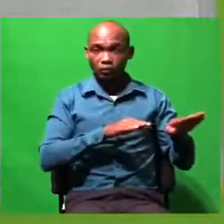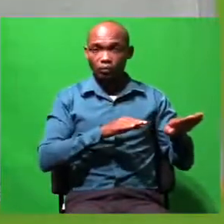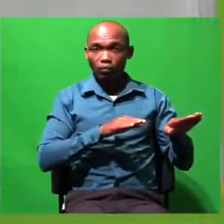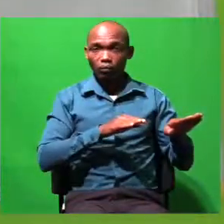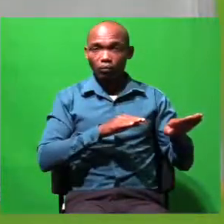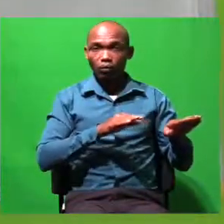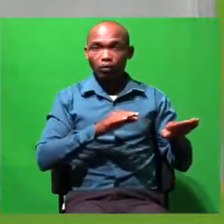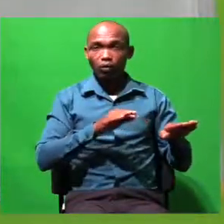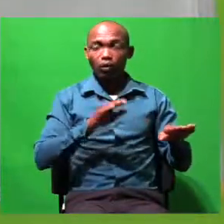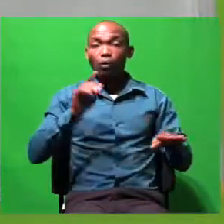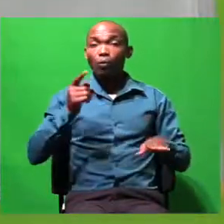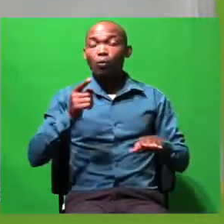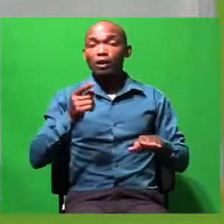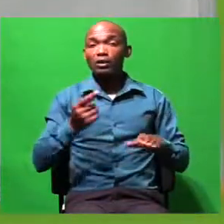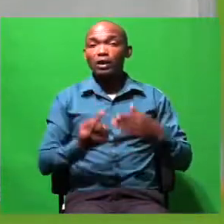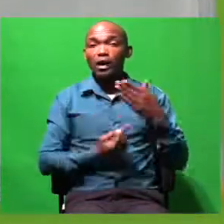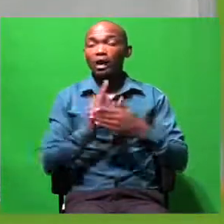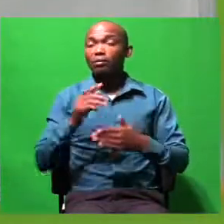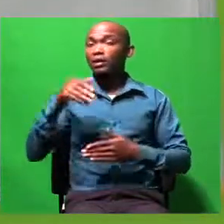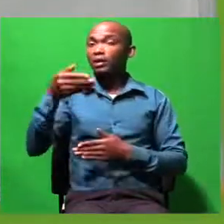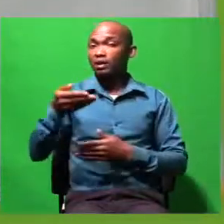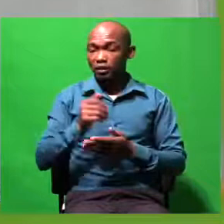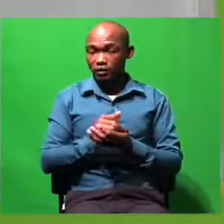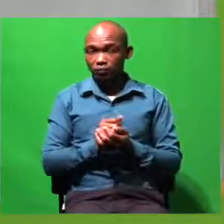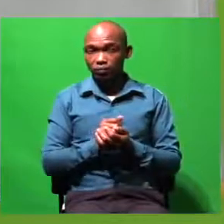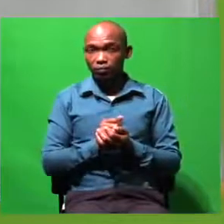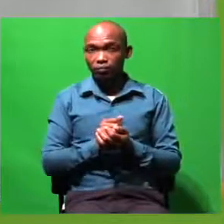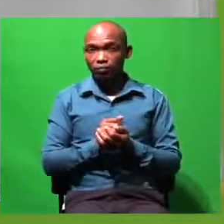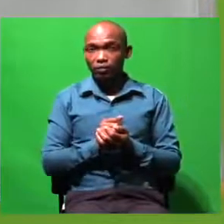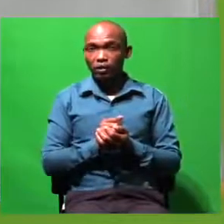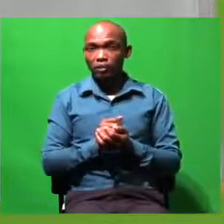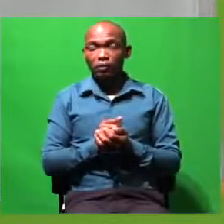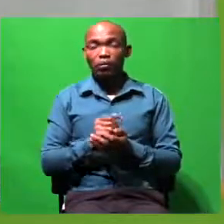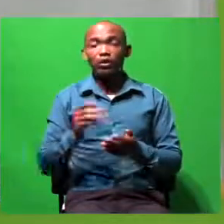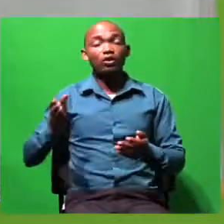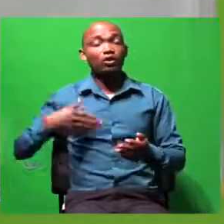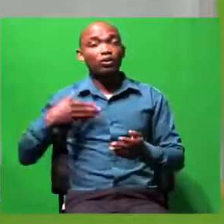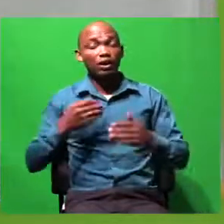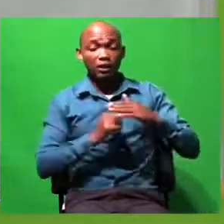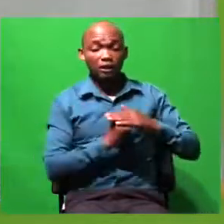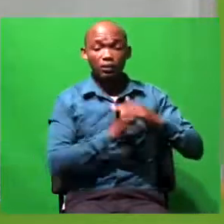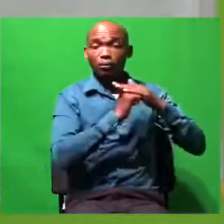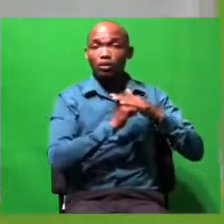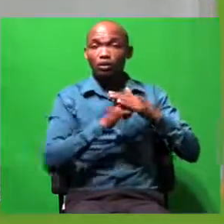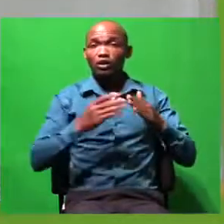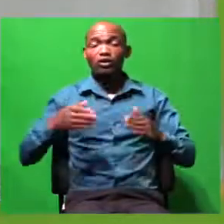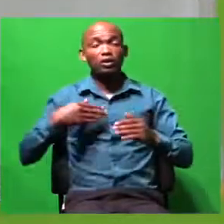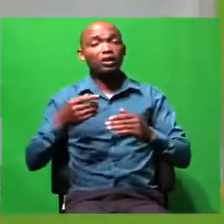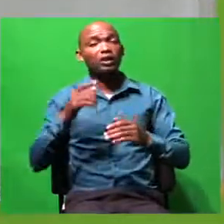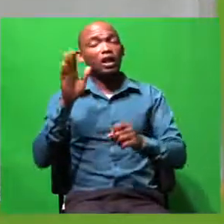will happen next? You feel you are neglected, you need support, you need a lot of